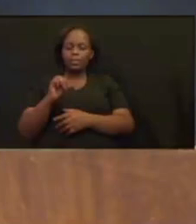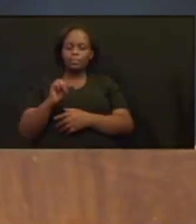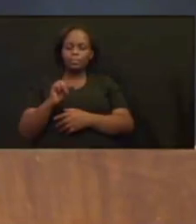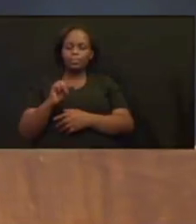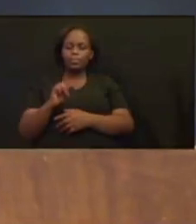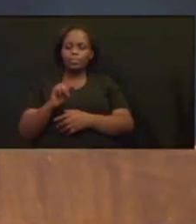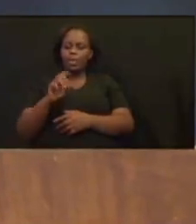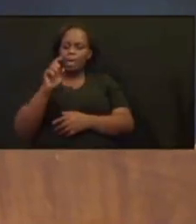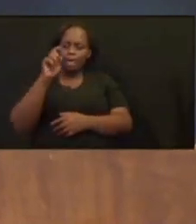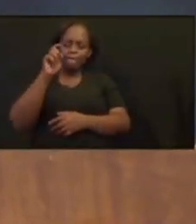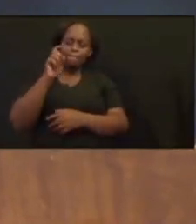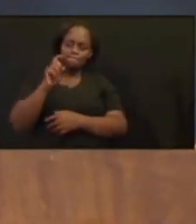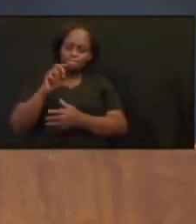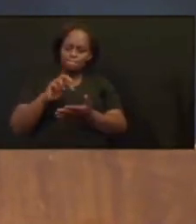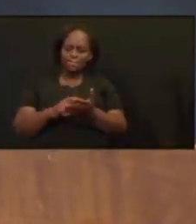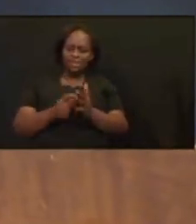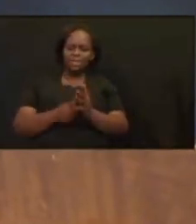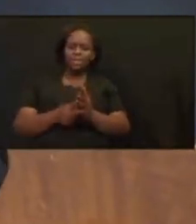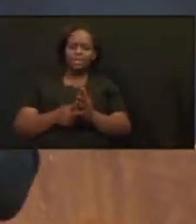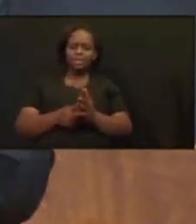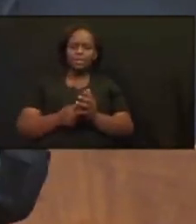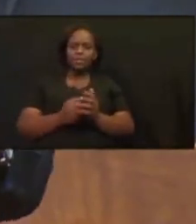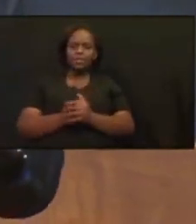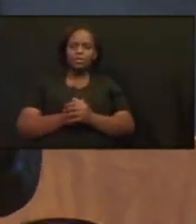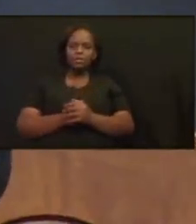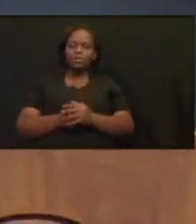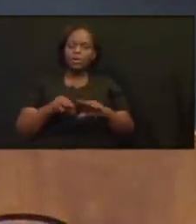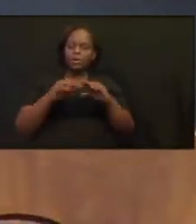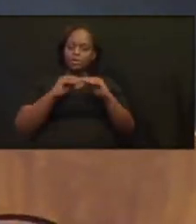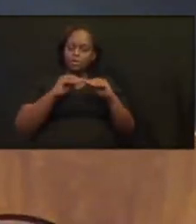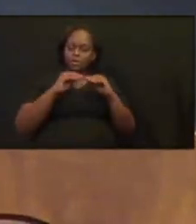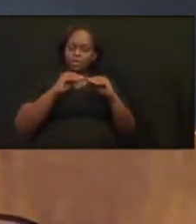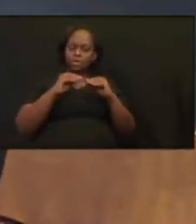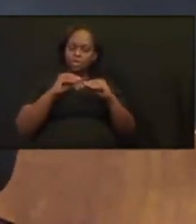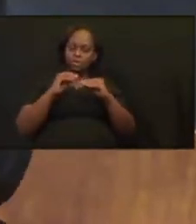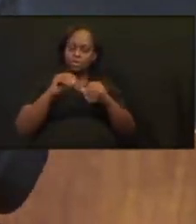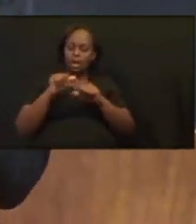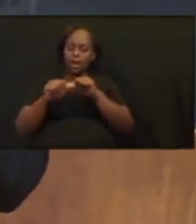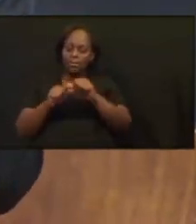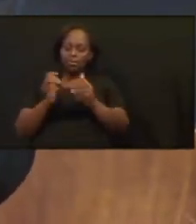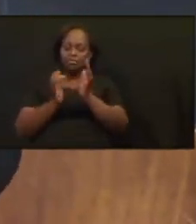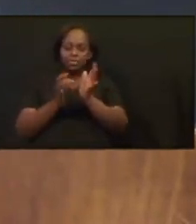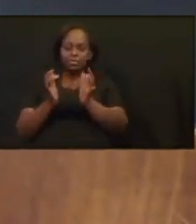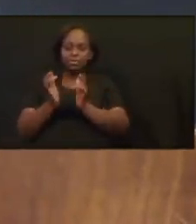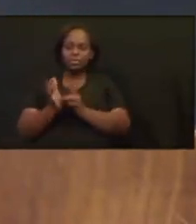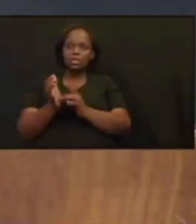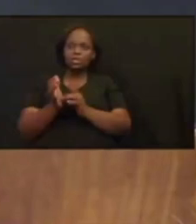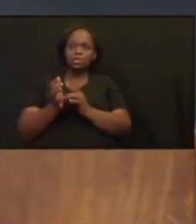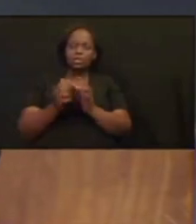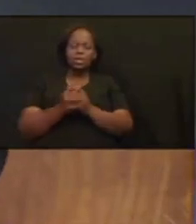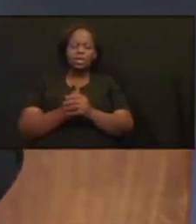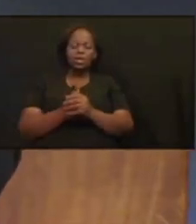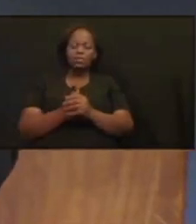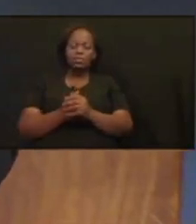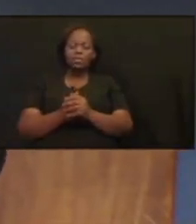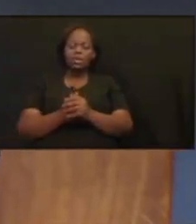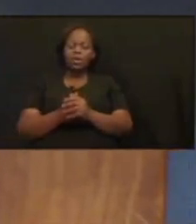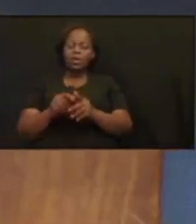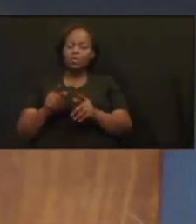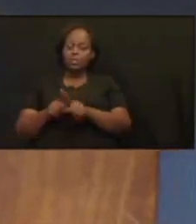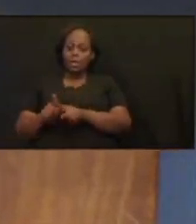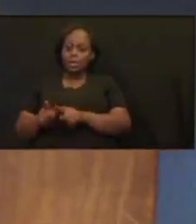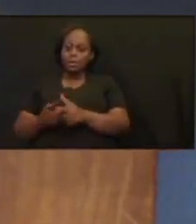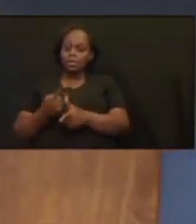faith. Are we together? World evangelization. When the Holy Ghost came upon the apostles,